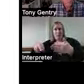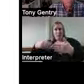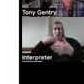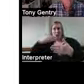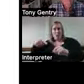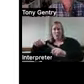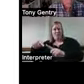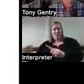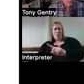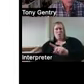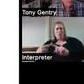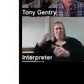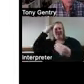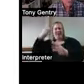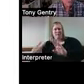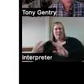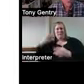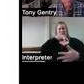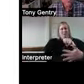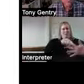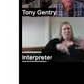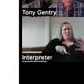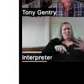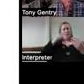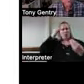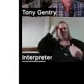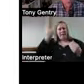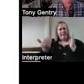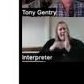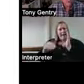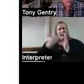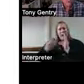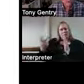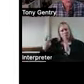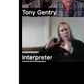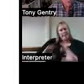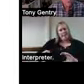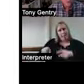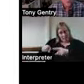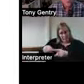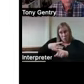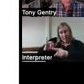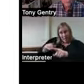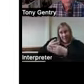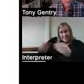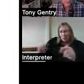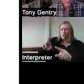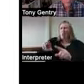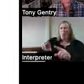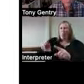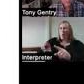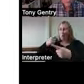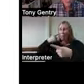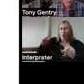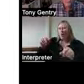were made. This is a very thoughtful, collaborative model for solving these kinds of dilemmas.